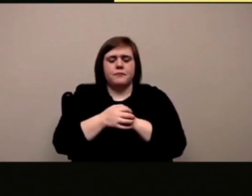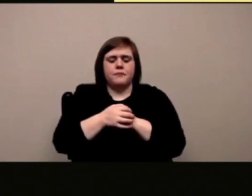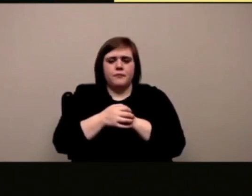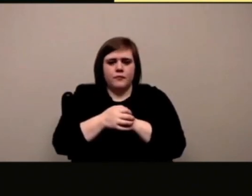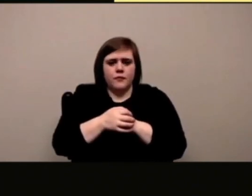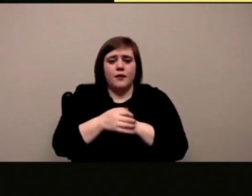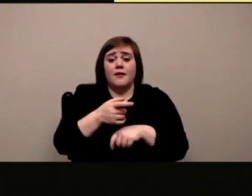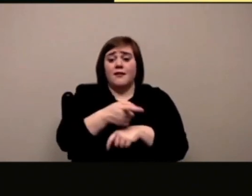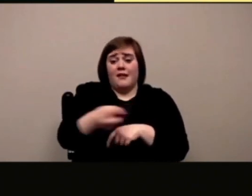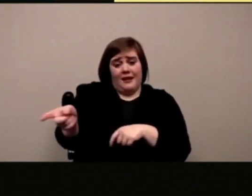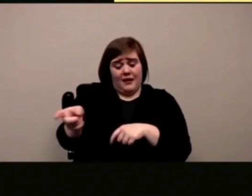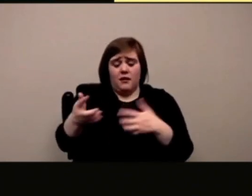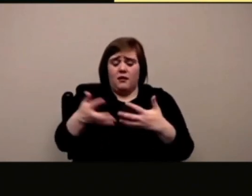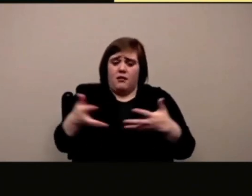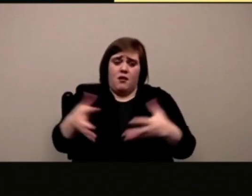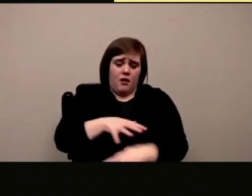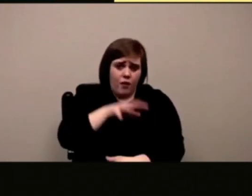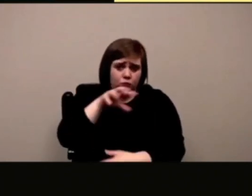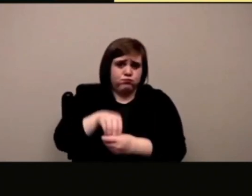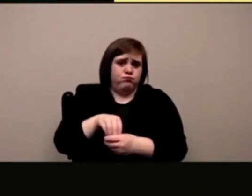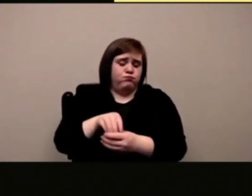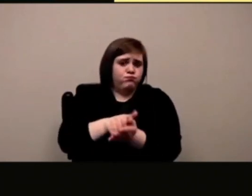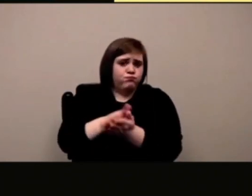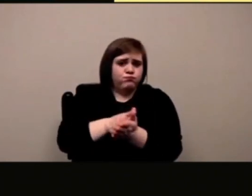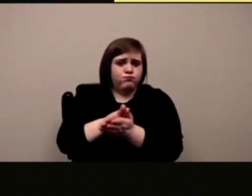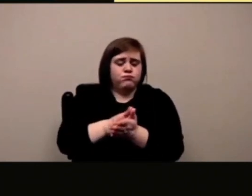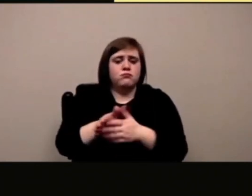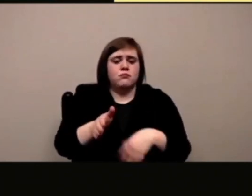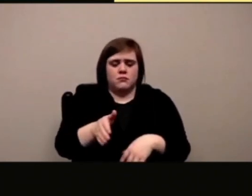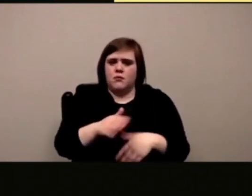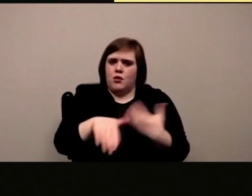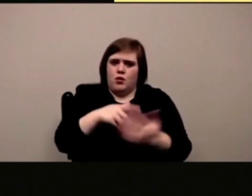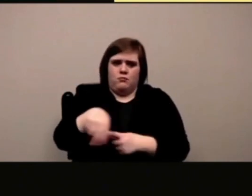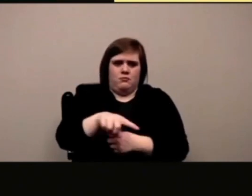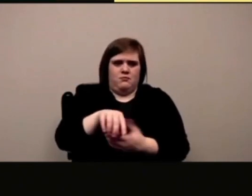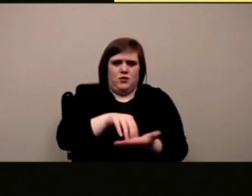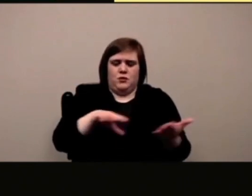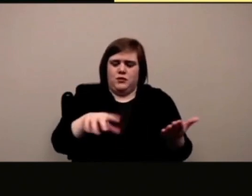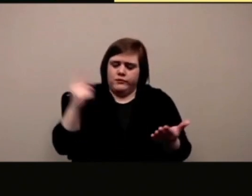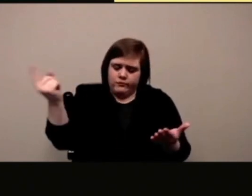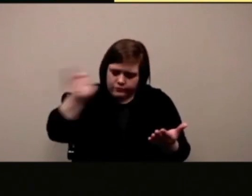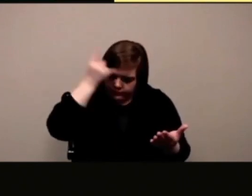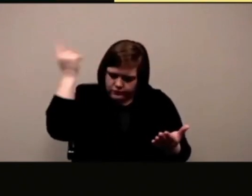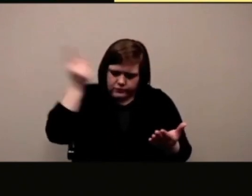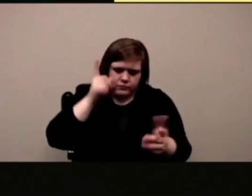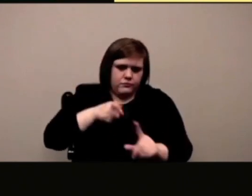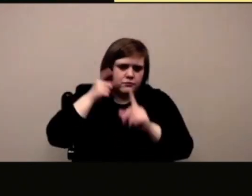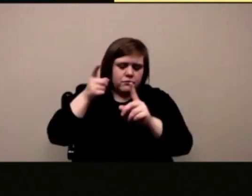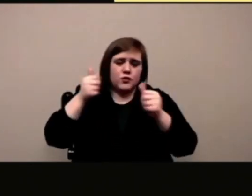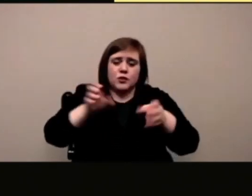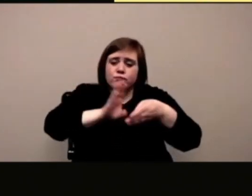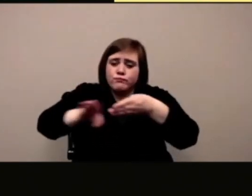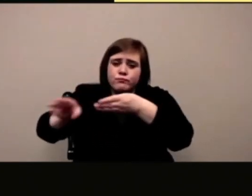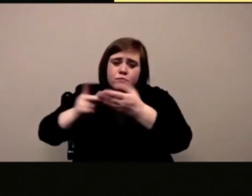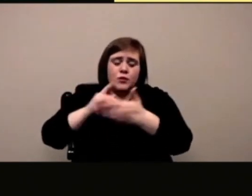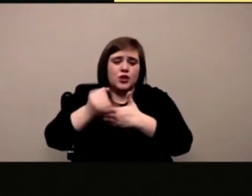get a lot of engagement. They are always trying to finish the projects, adding